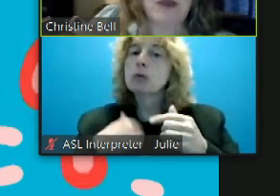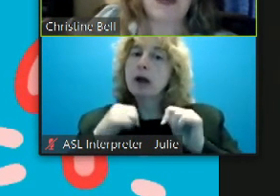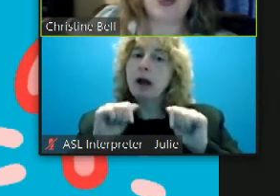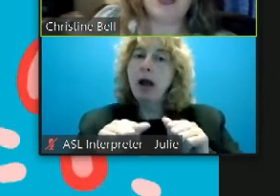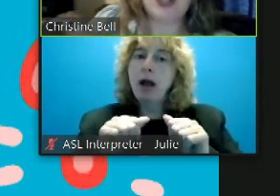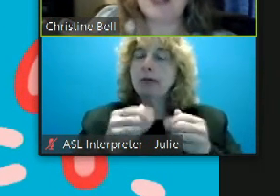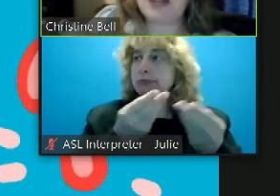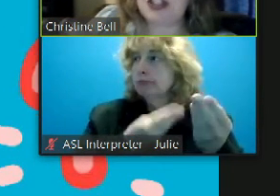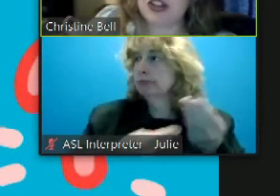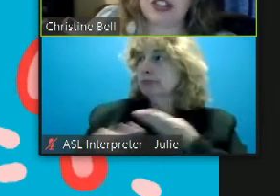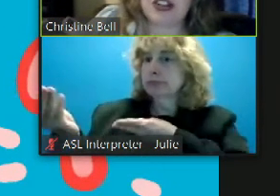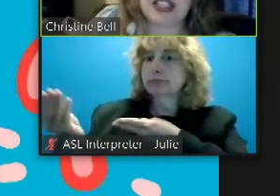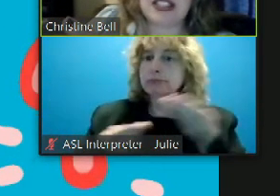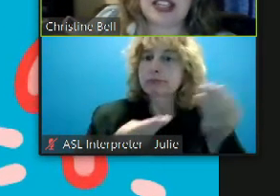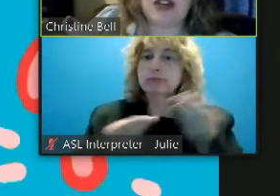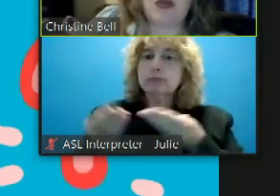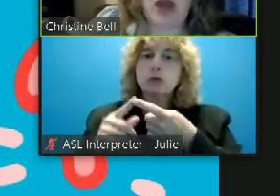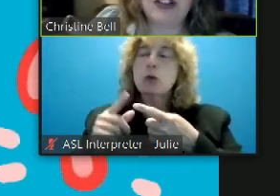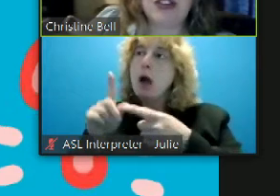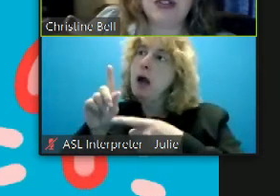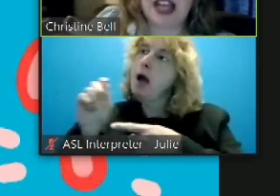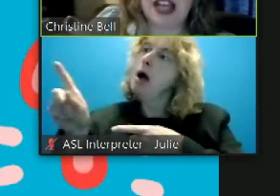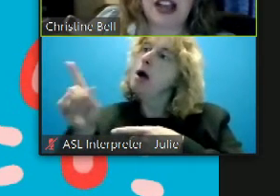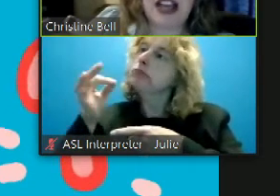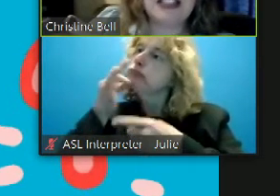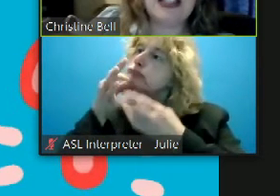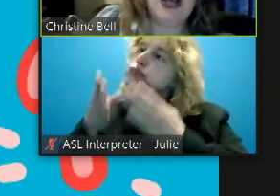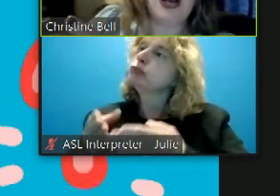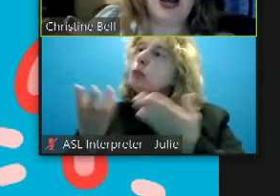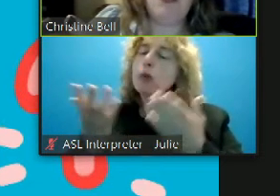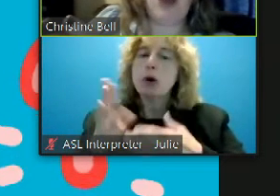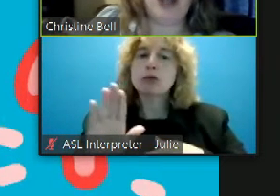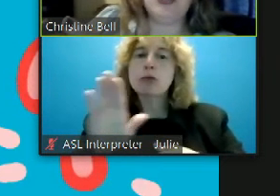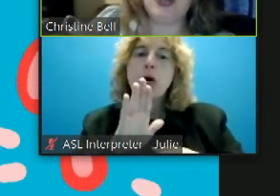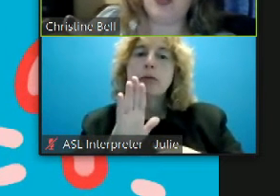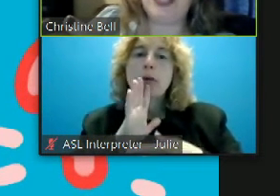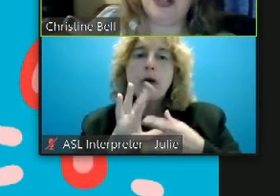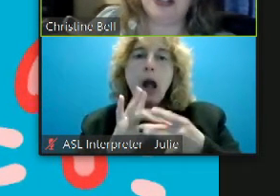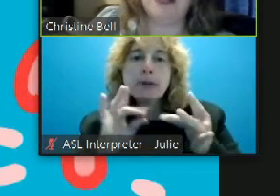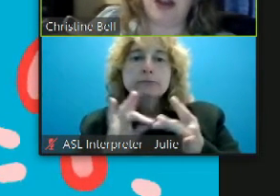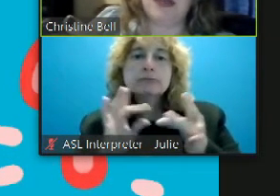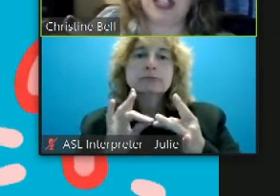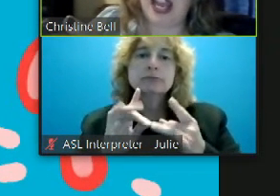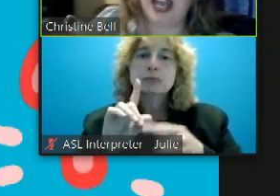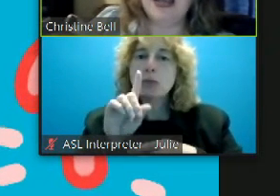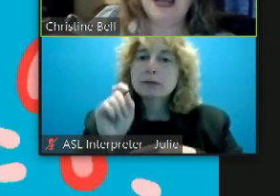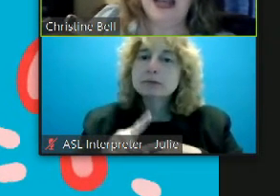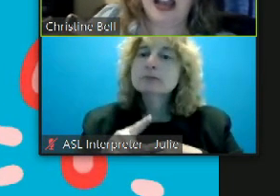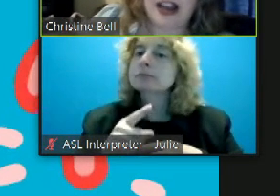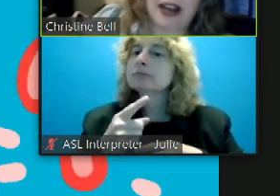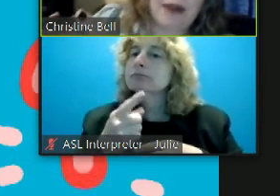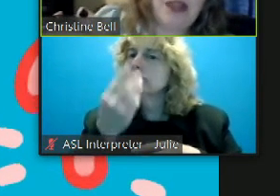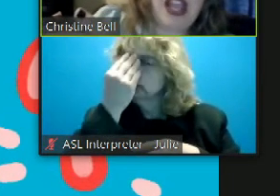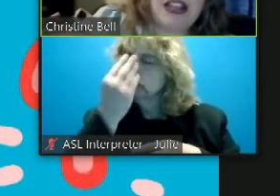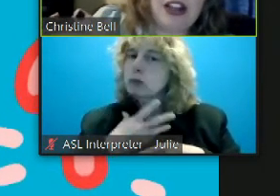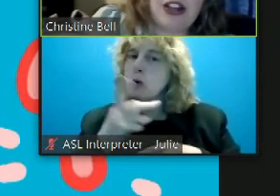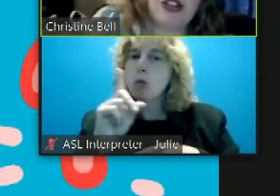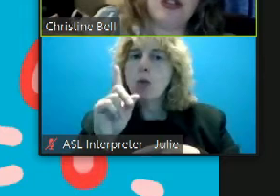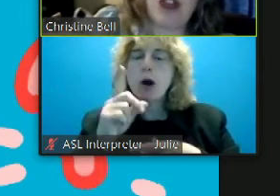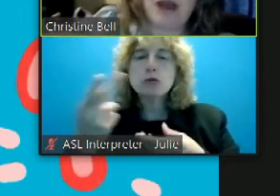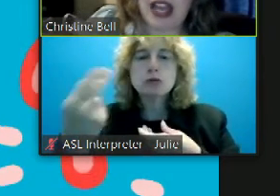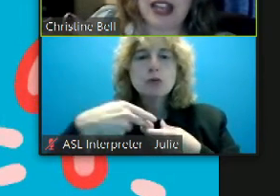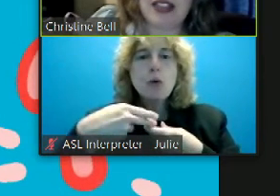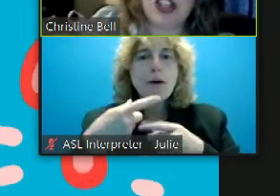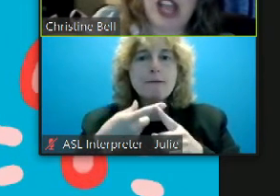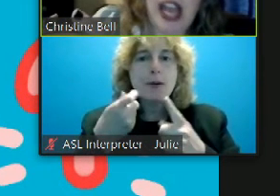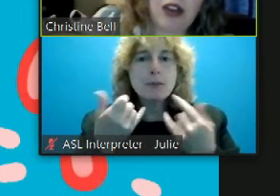you have. So just to make sure that they're listening, why don't you tell us where you're joining us from today? And